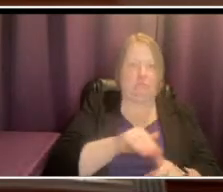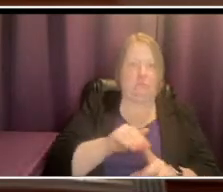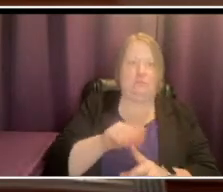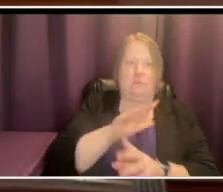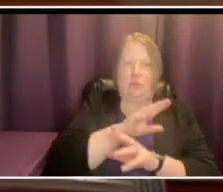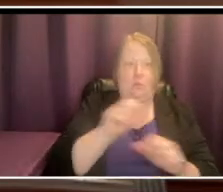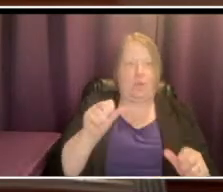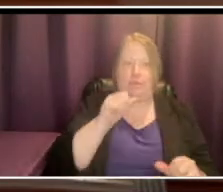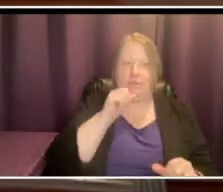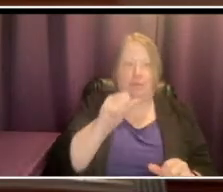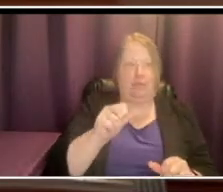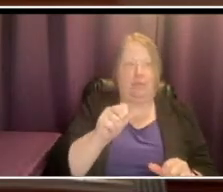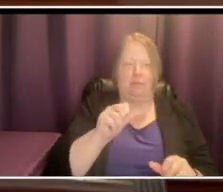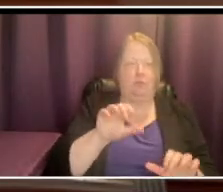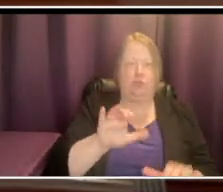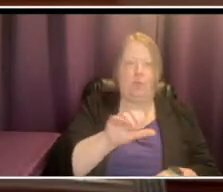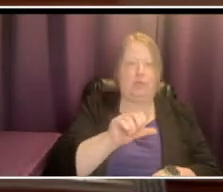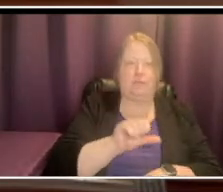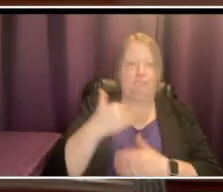He did not do his job.